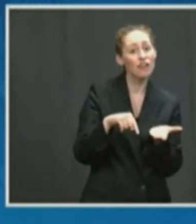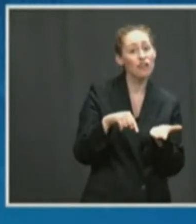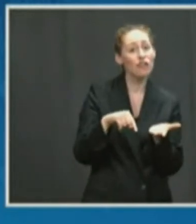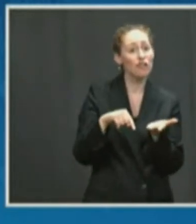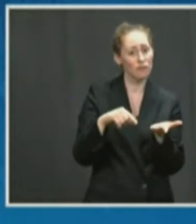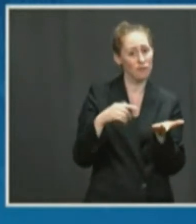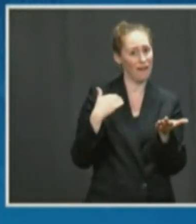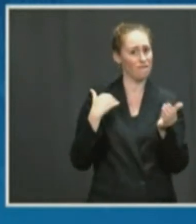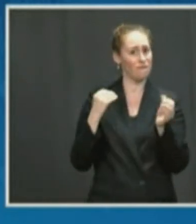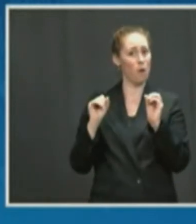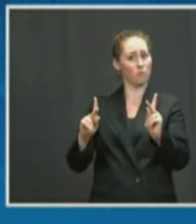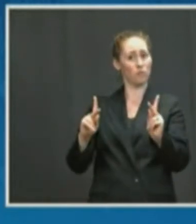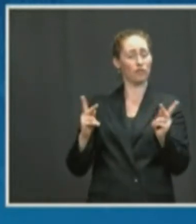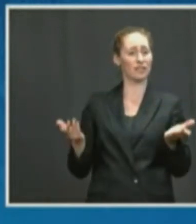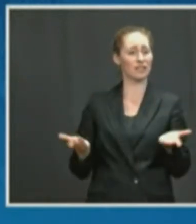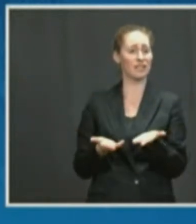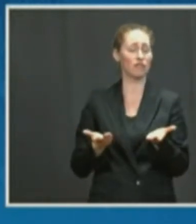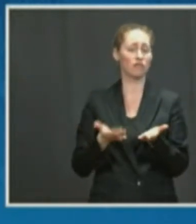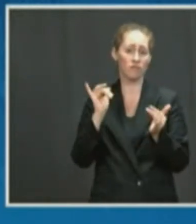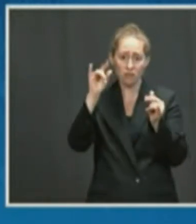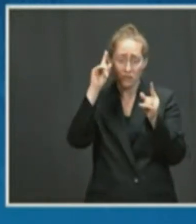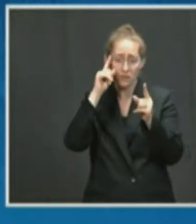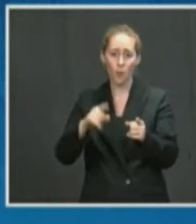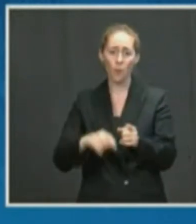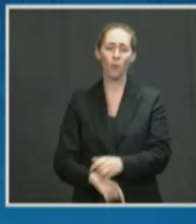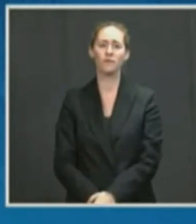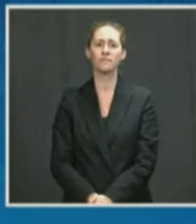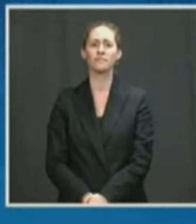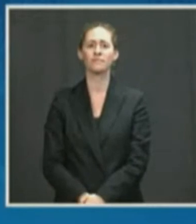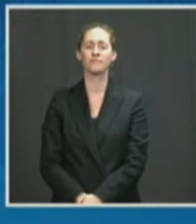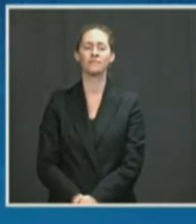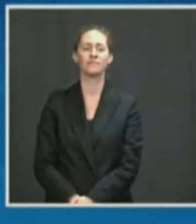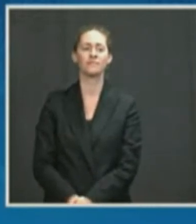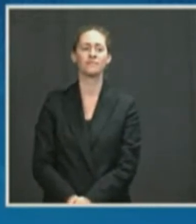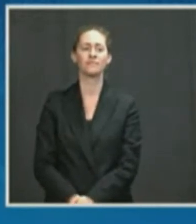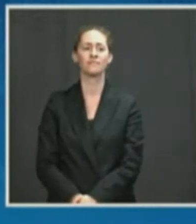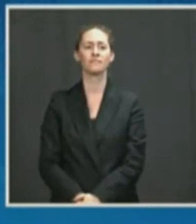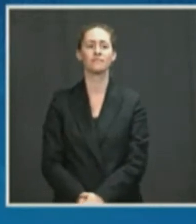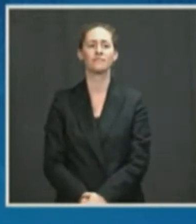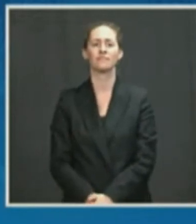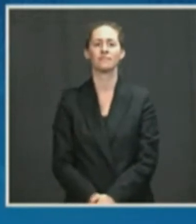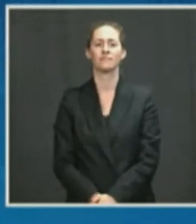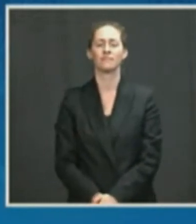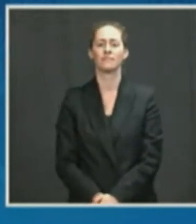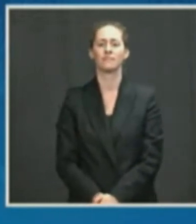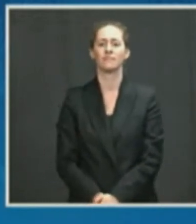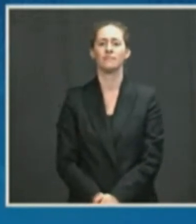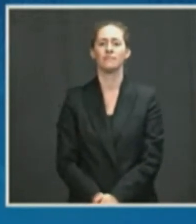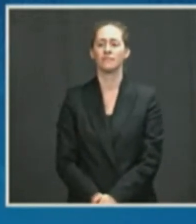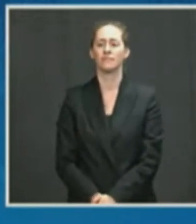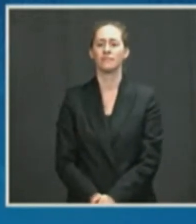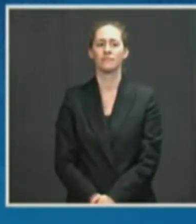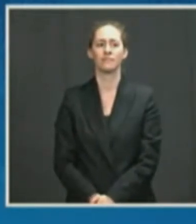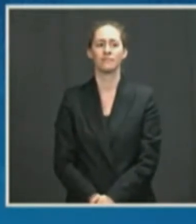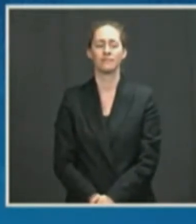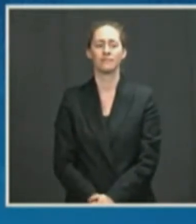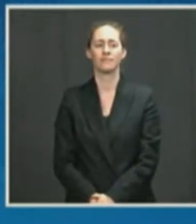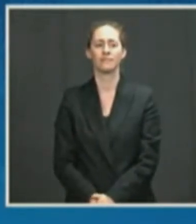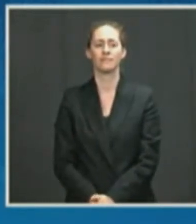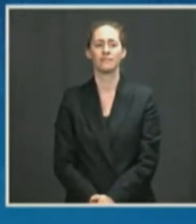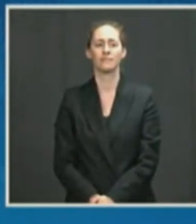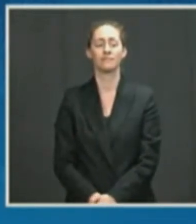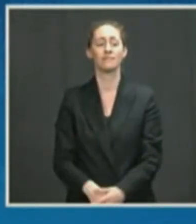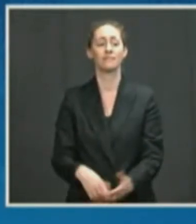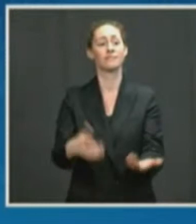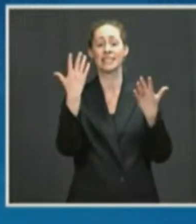of the areas of focus for us is the issue of hunger, hurricanes,